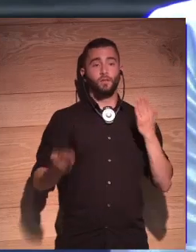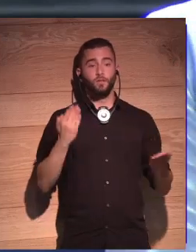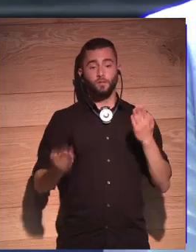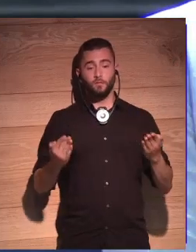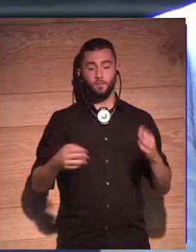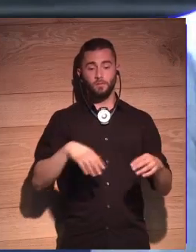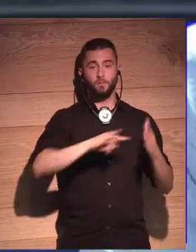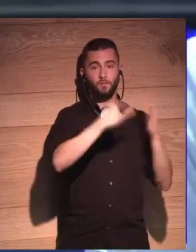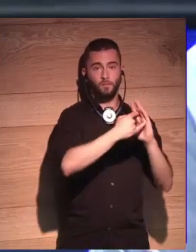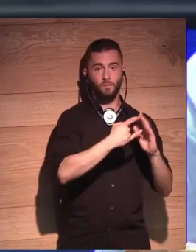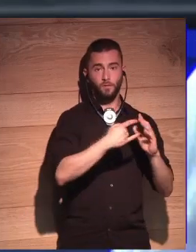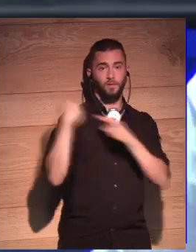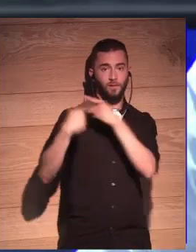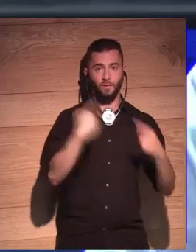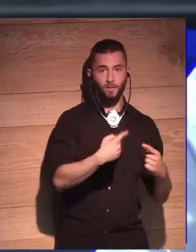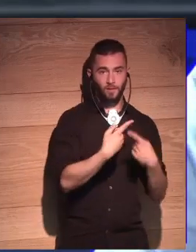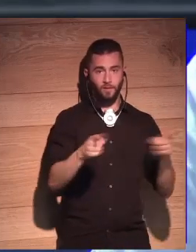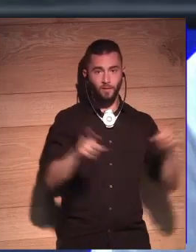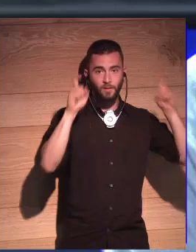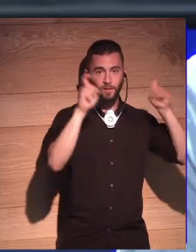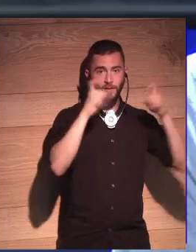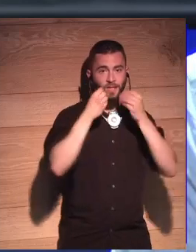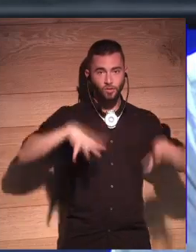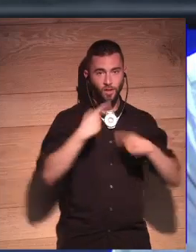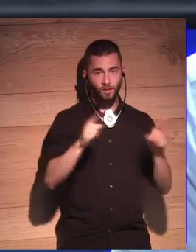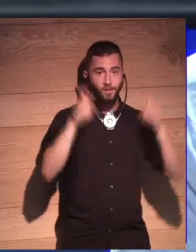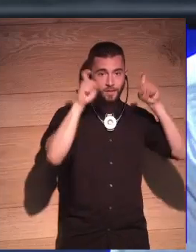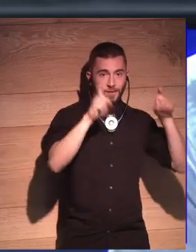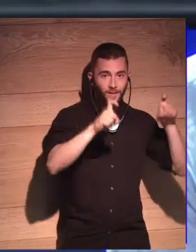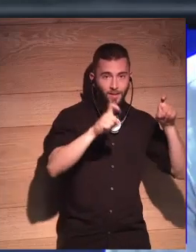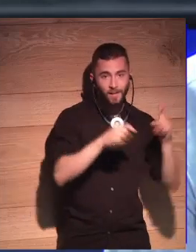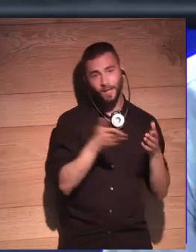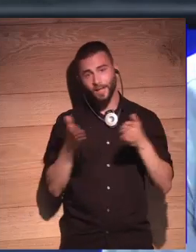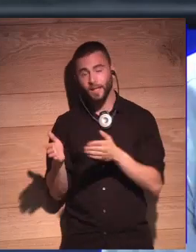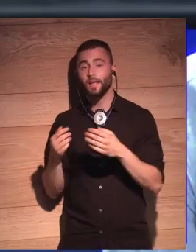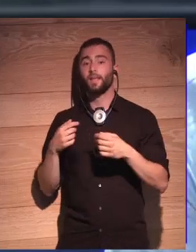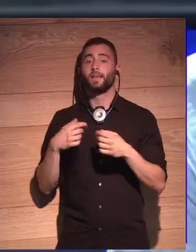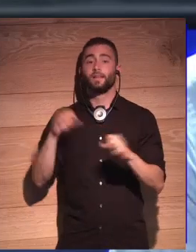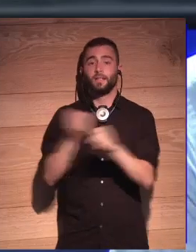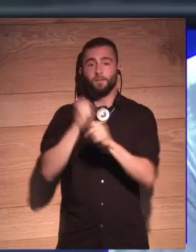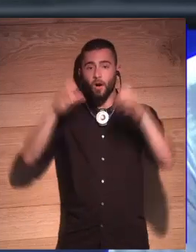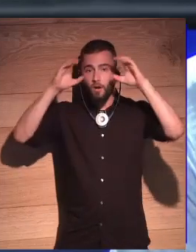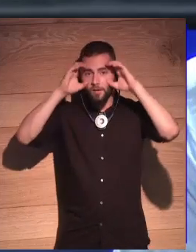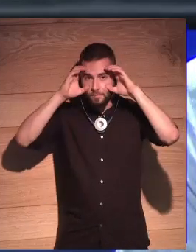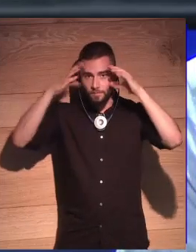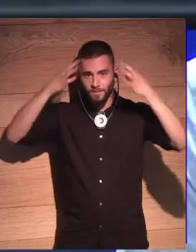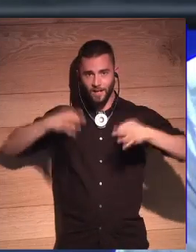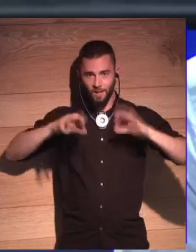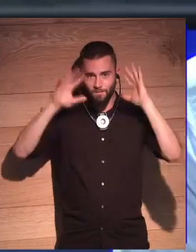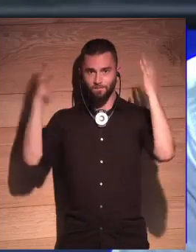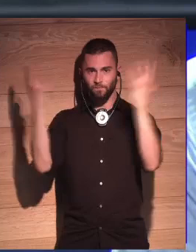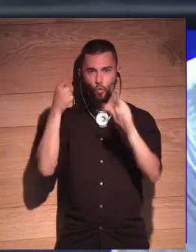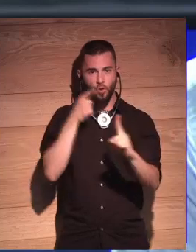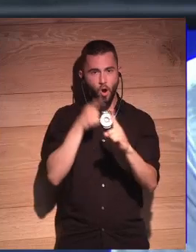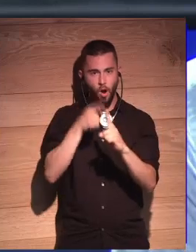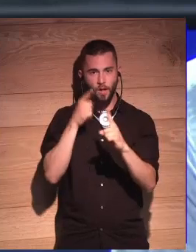with 10-year-olds, combining traditional ways of teaching music and the virtual